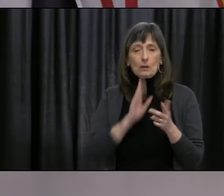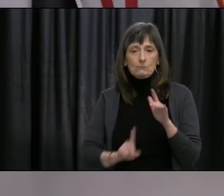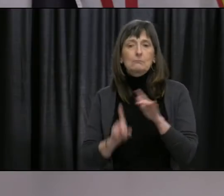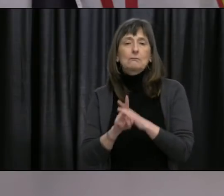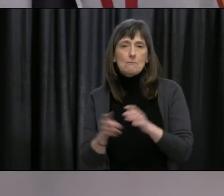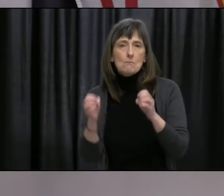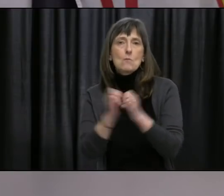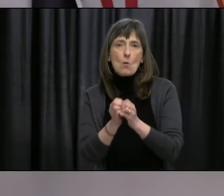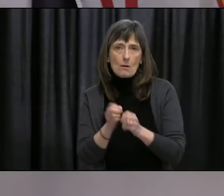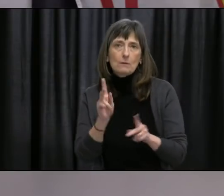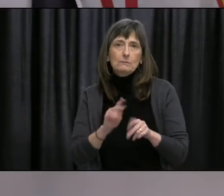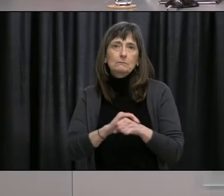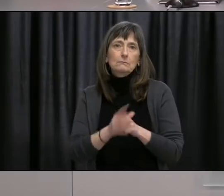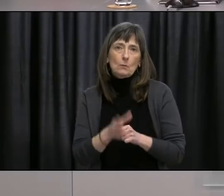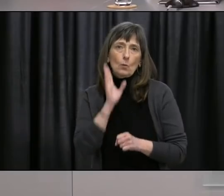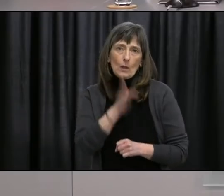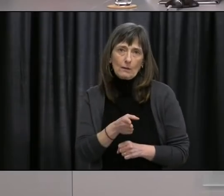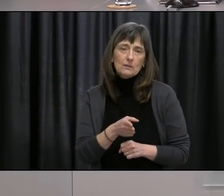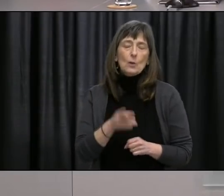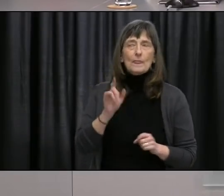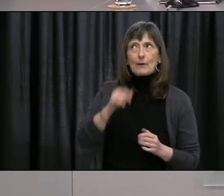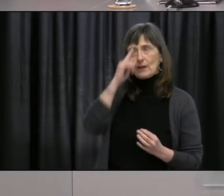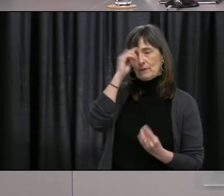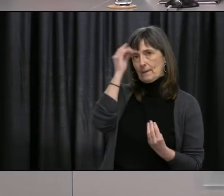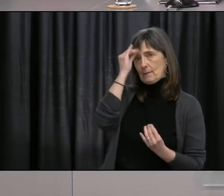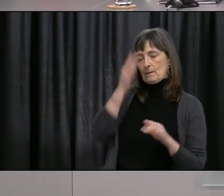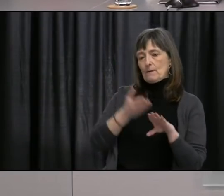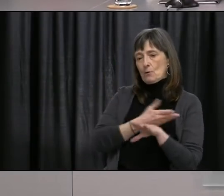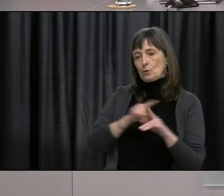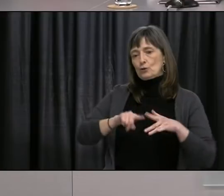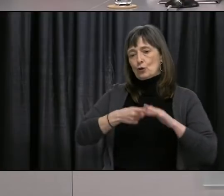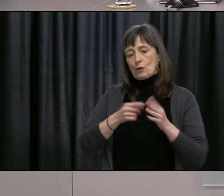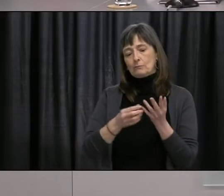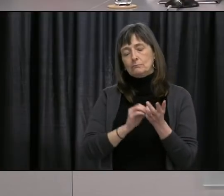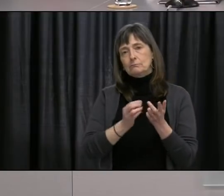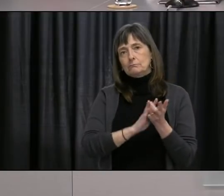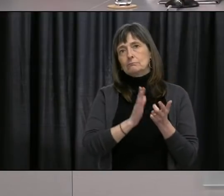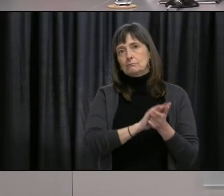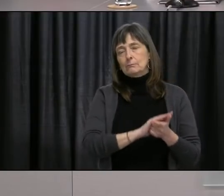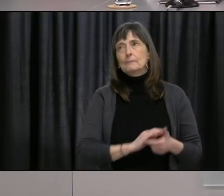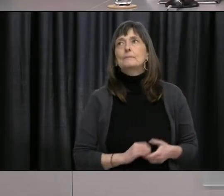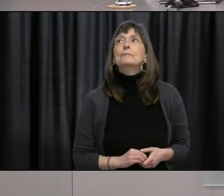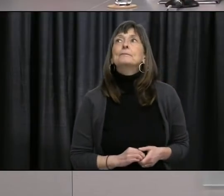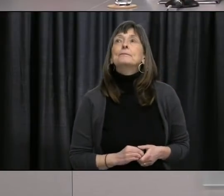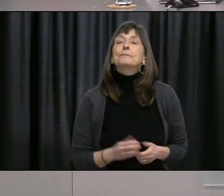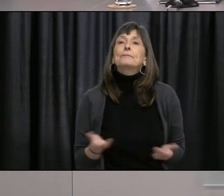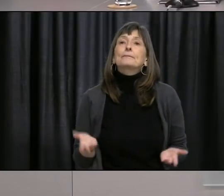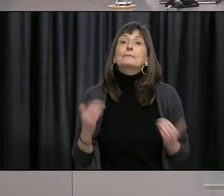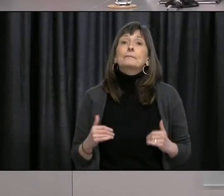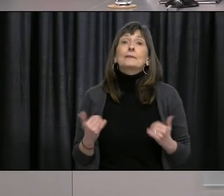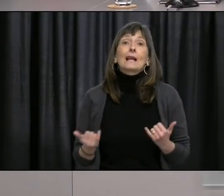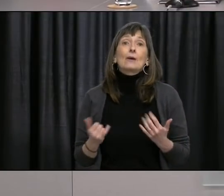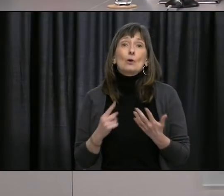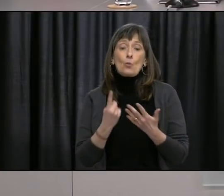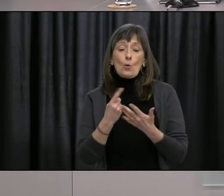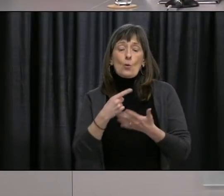this. Thank you. Our next questions are from Elizabeth Witt of All Newfoundland Labrador. Please go